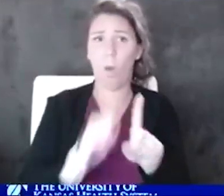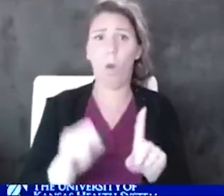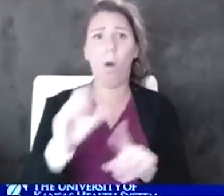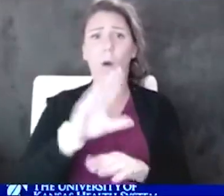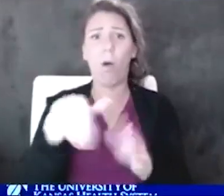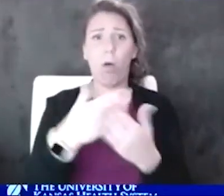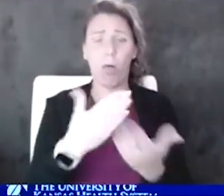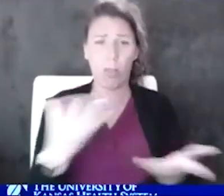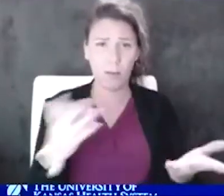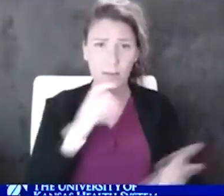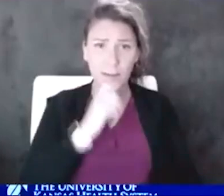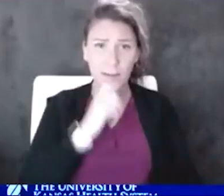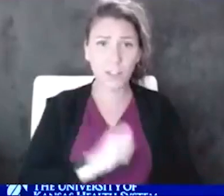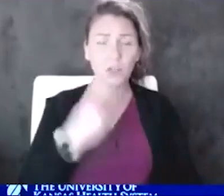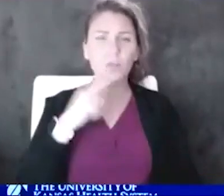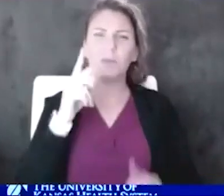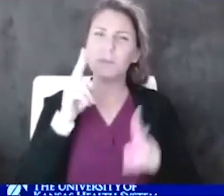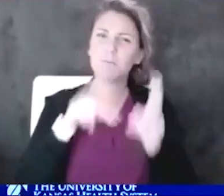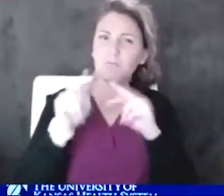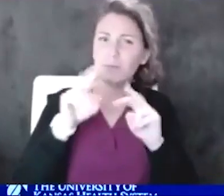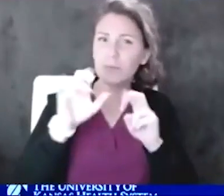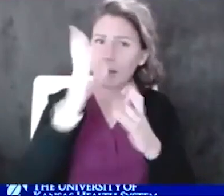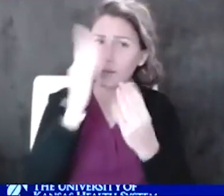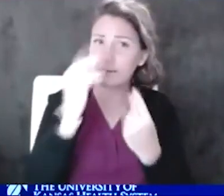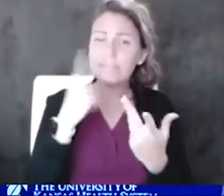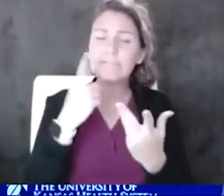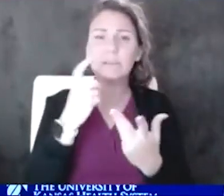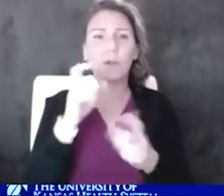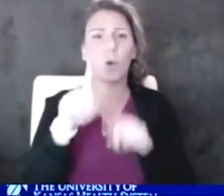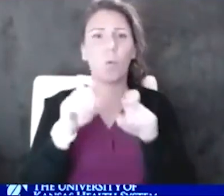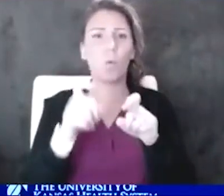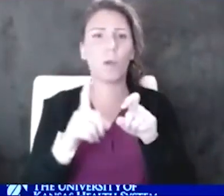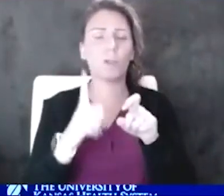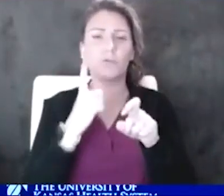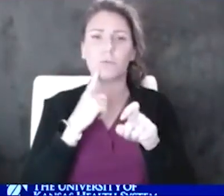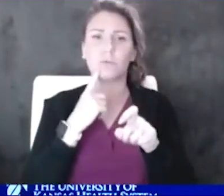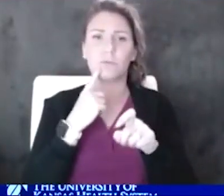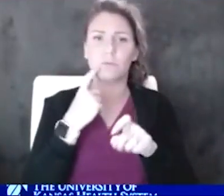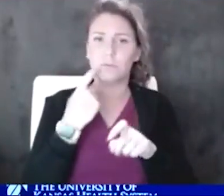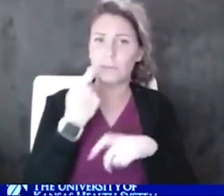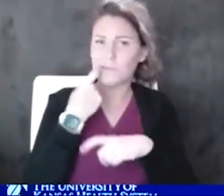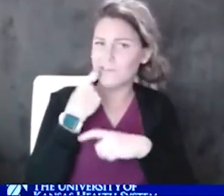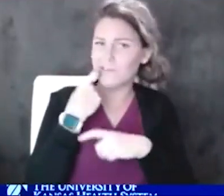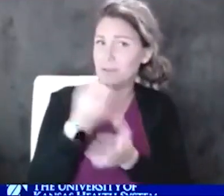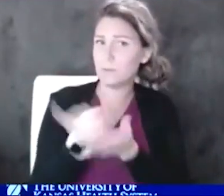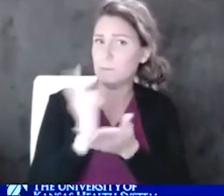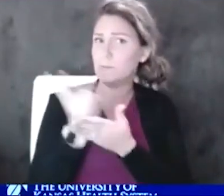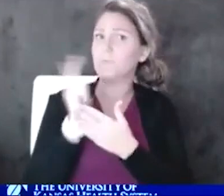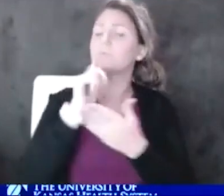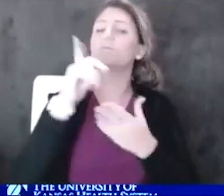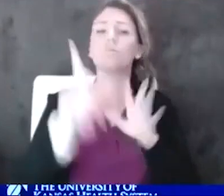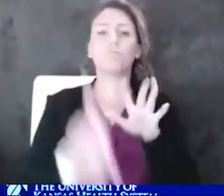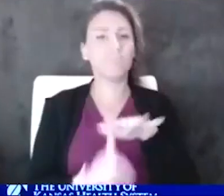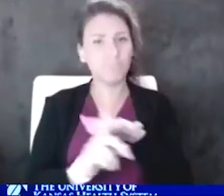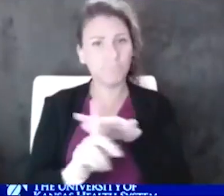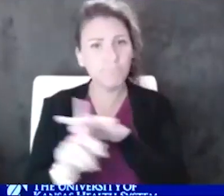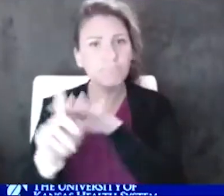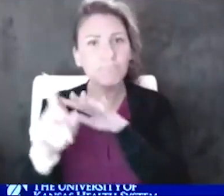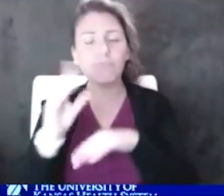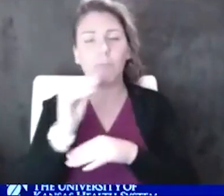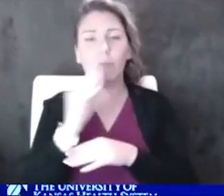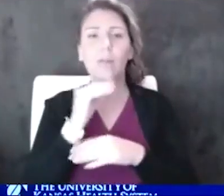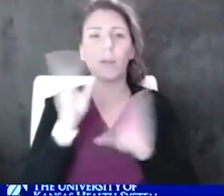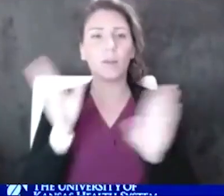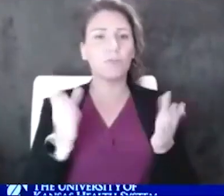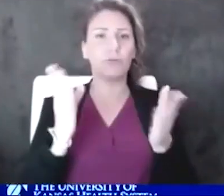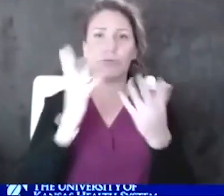for some of this data, and this was a question that has come up over the past few weeks. You and I both know that, so I think that's encouraging data signals, and we'll keep